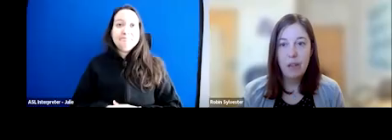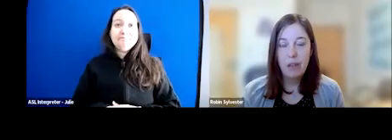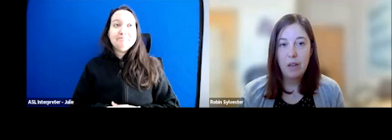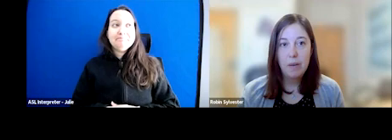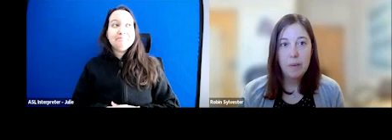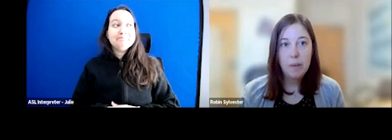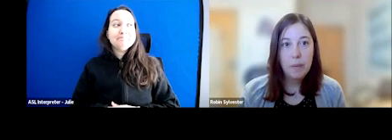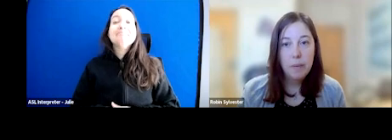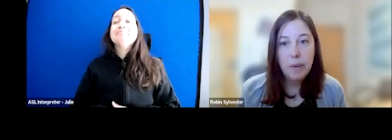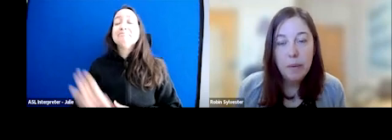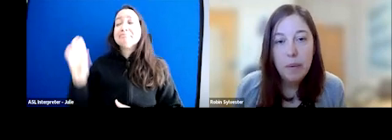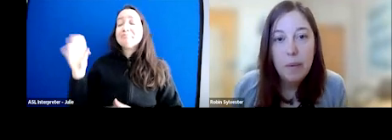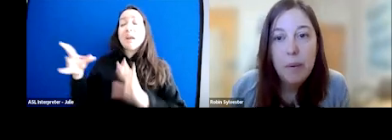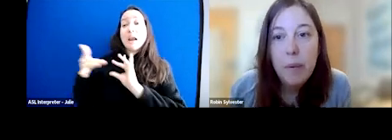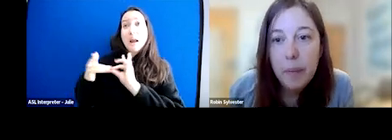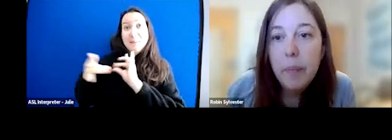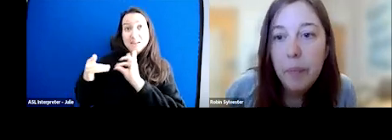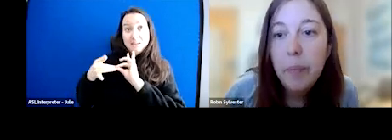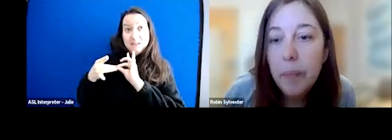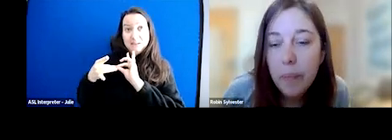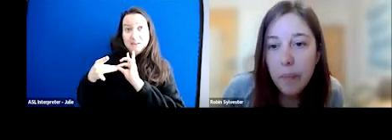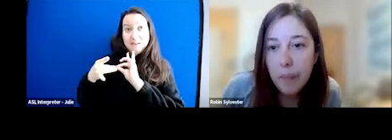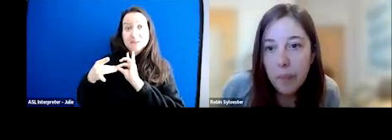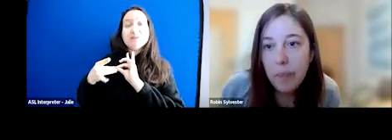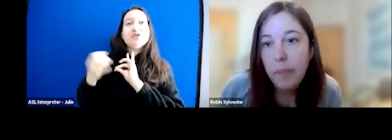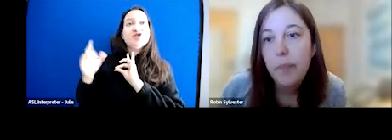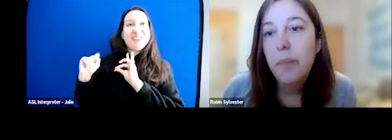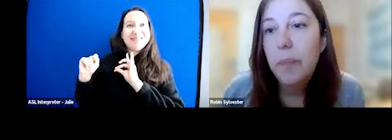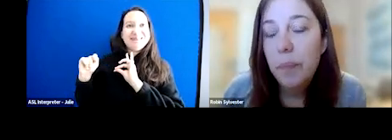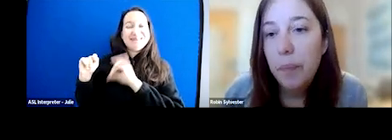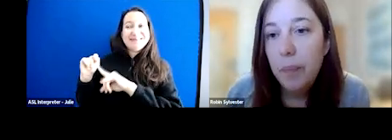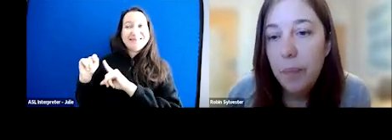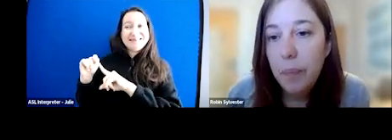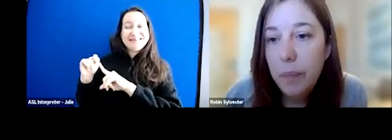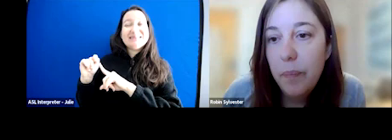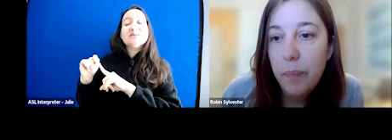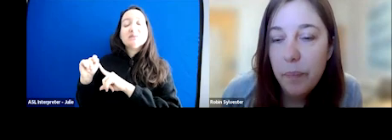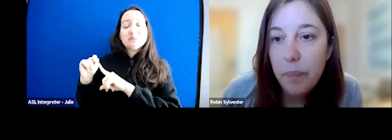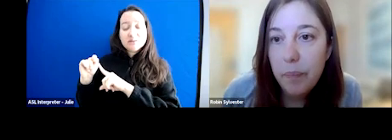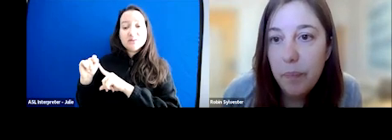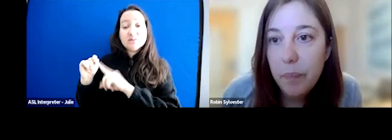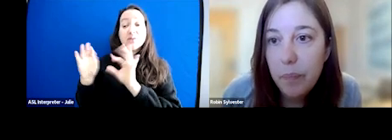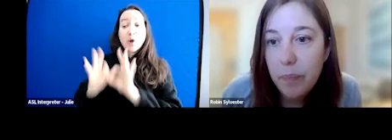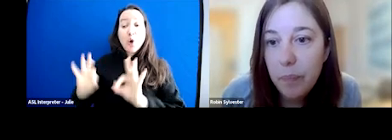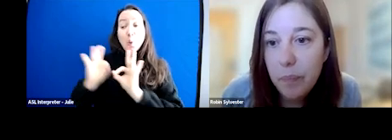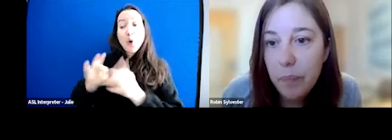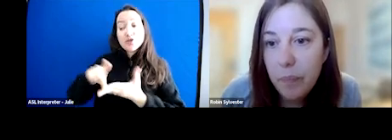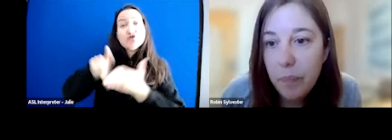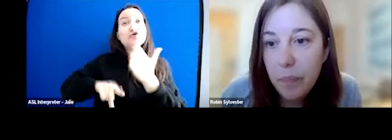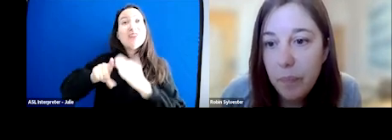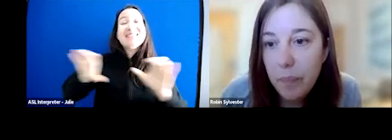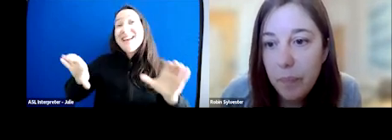So there is a comment in the chat that it does, it's important to check for